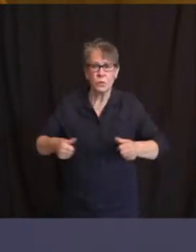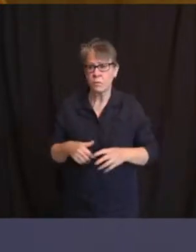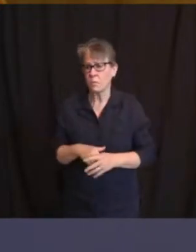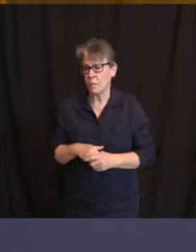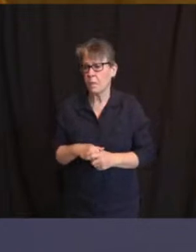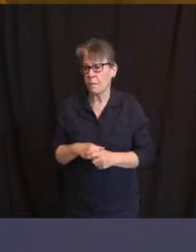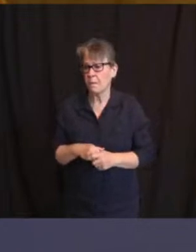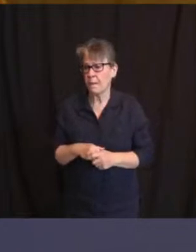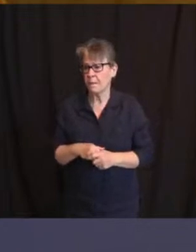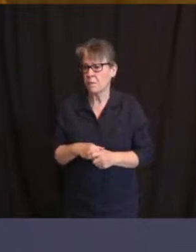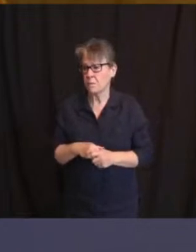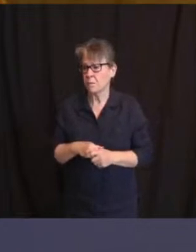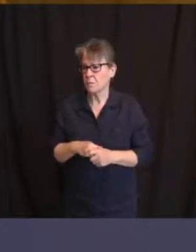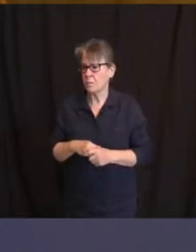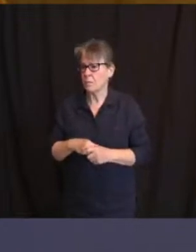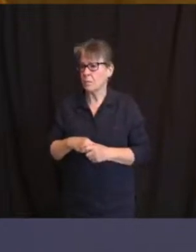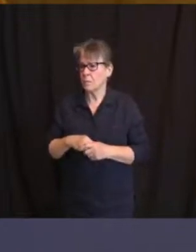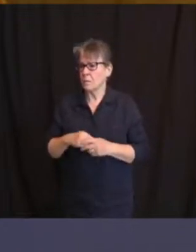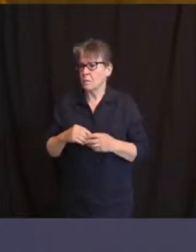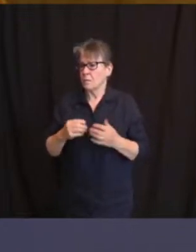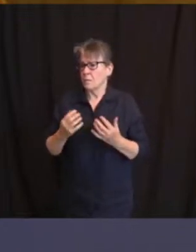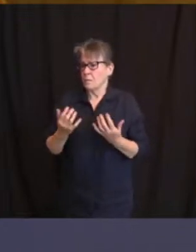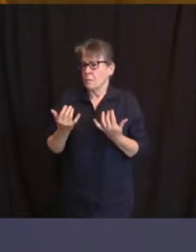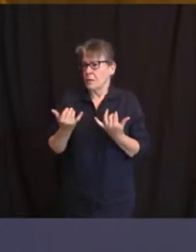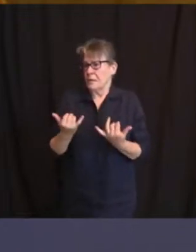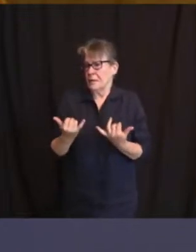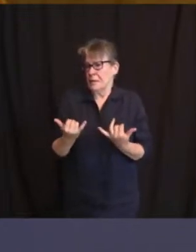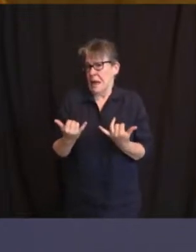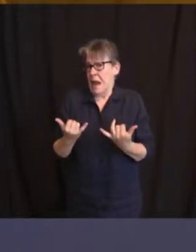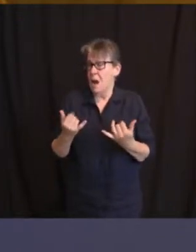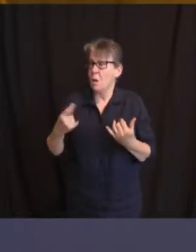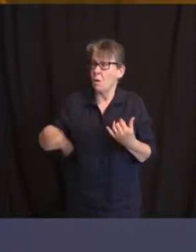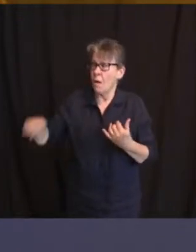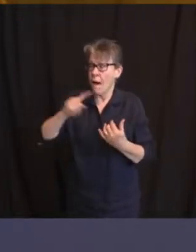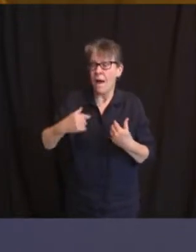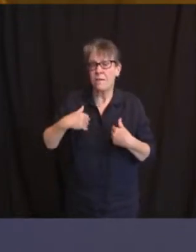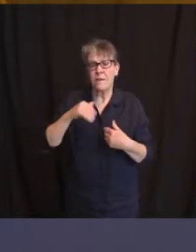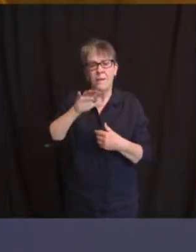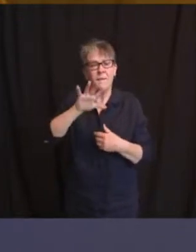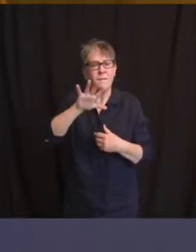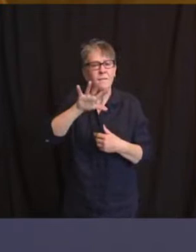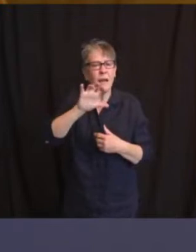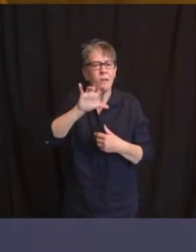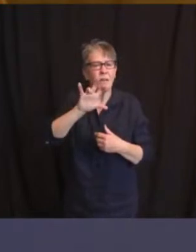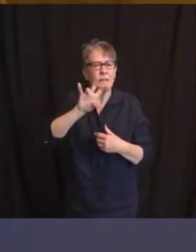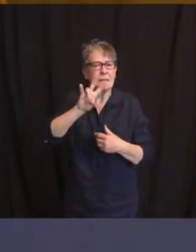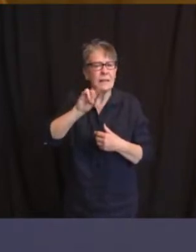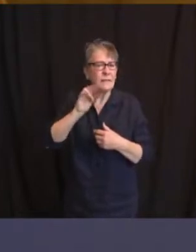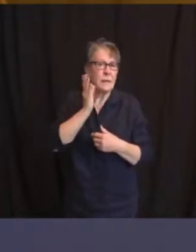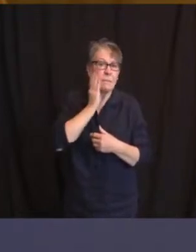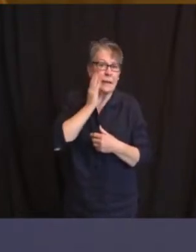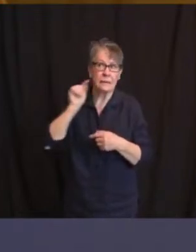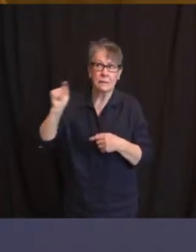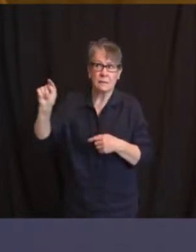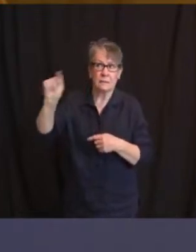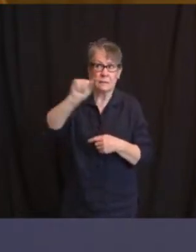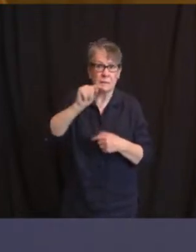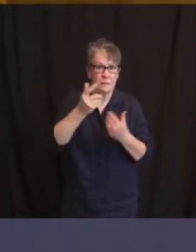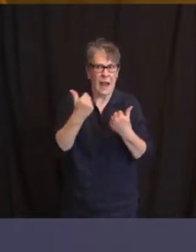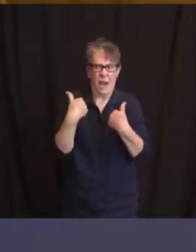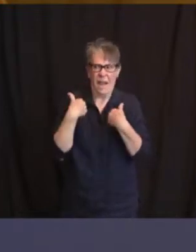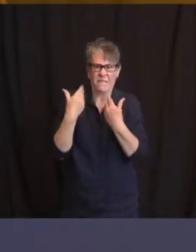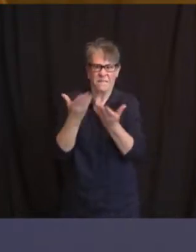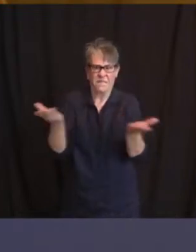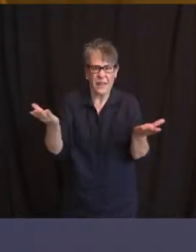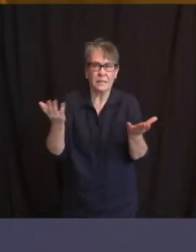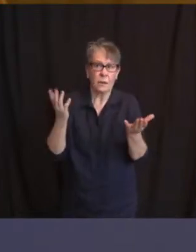Week, and all workers in these facilities deserve to be recognized and thanked. Now